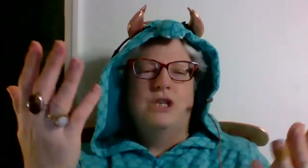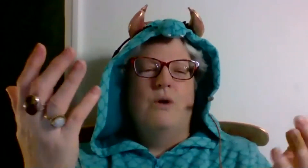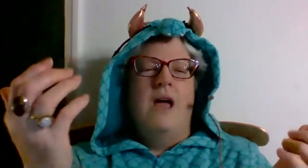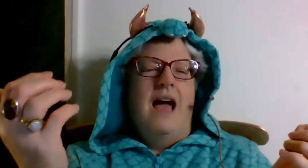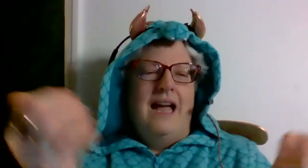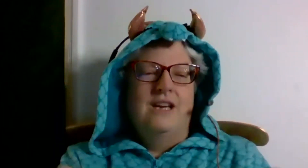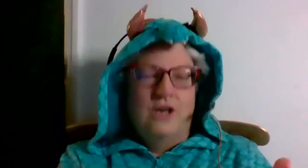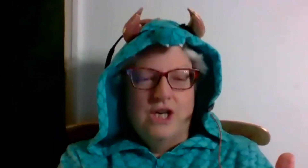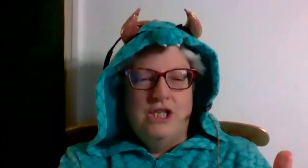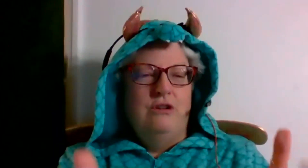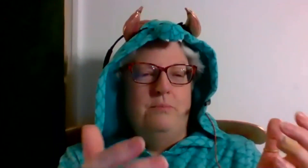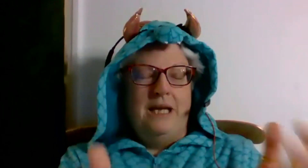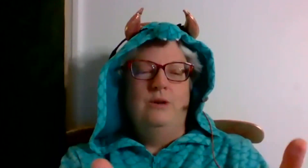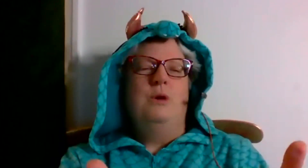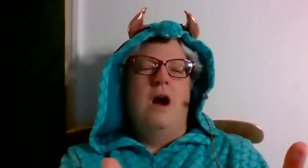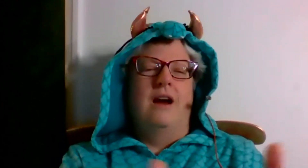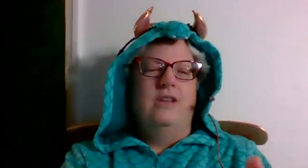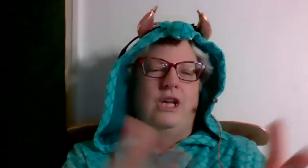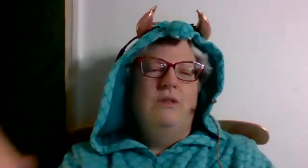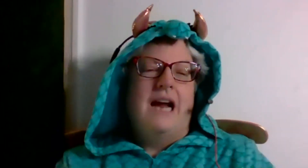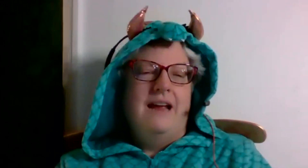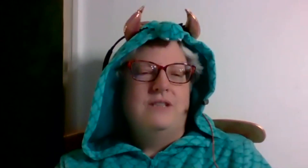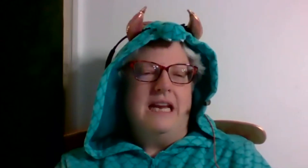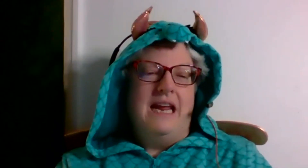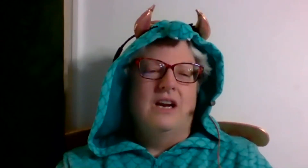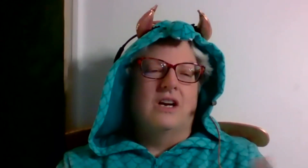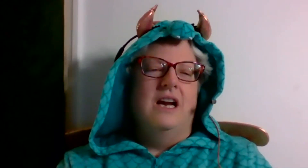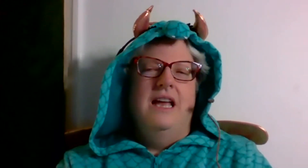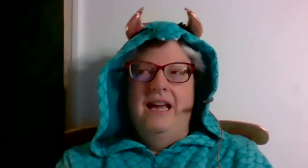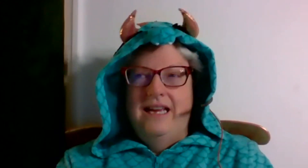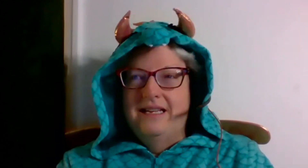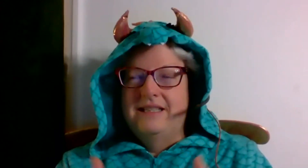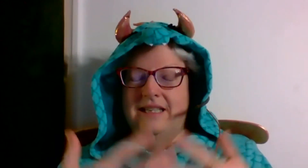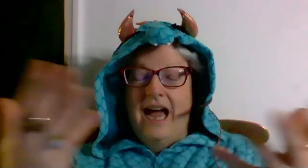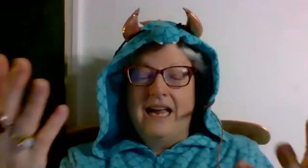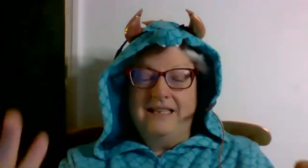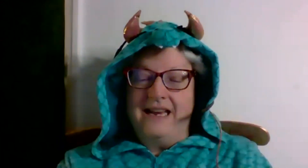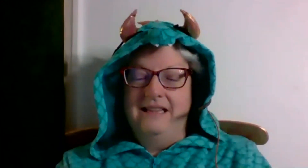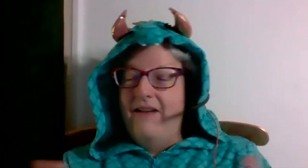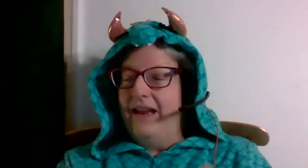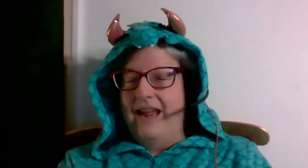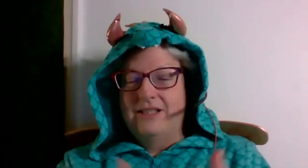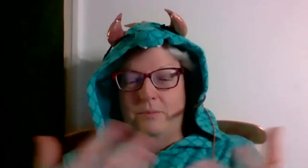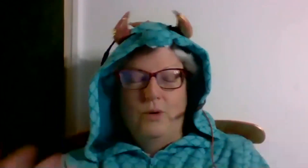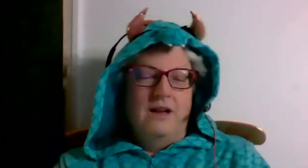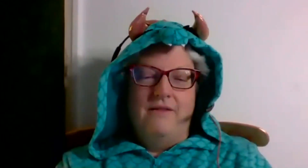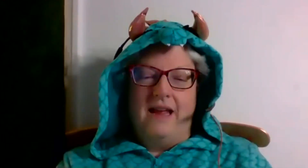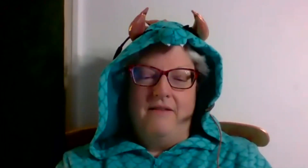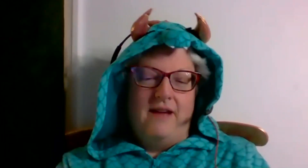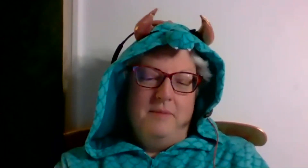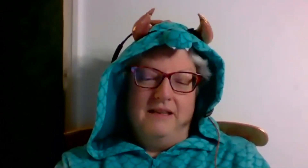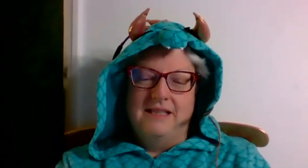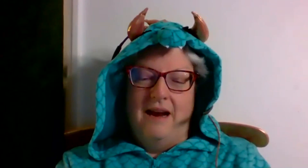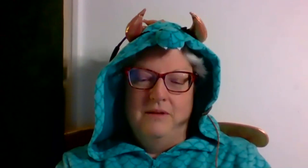am. So I encourage you to be who you are. The you that I have seen here is kind and loving and supportive